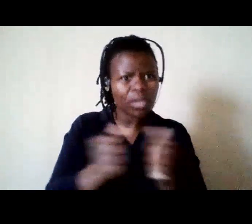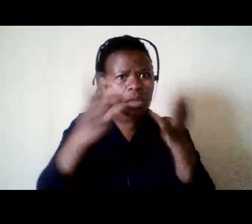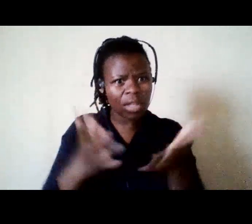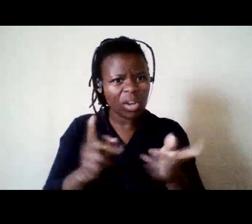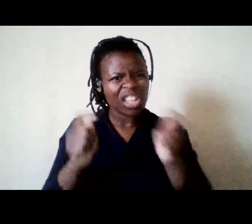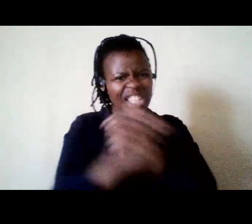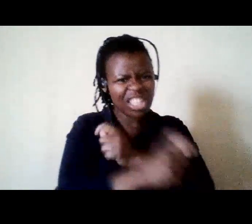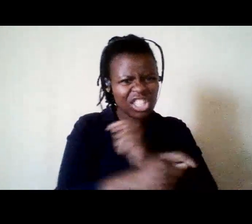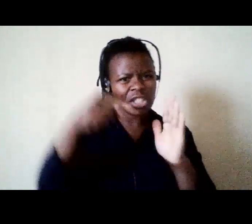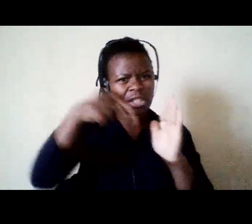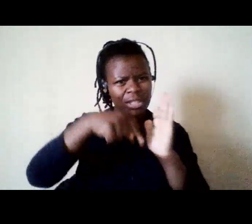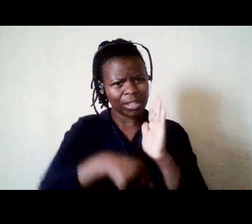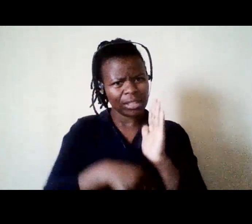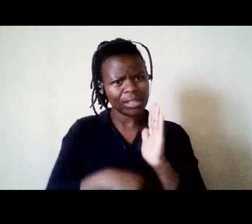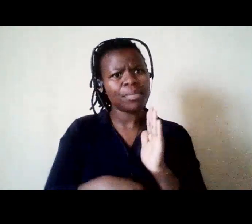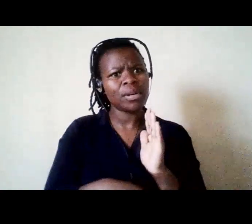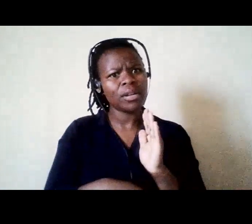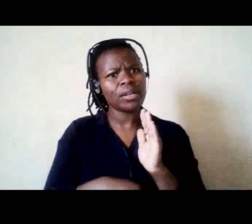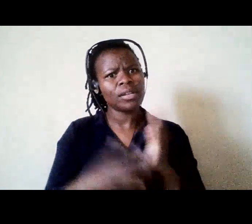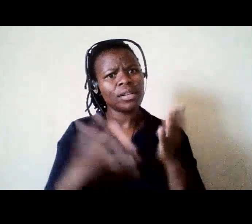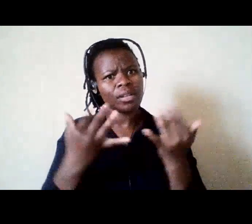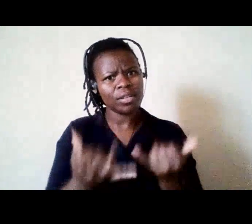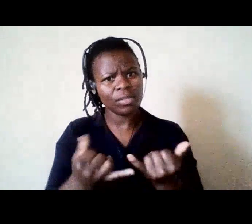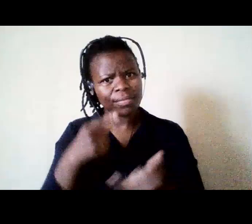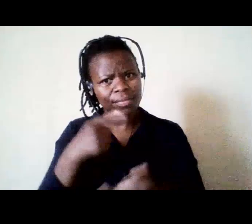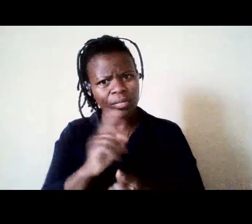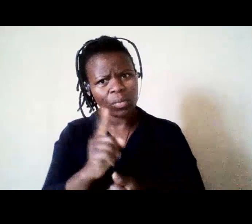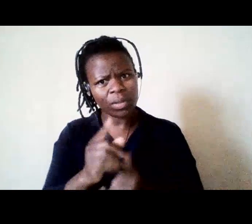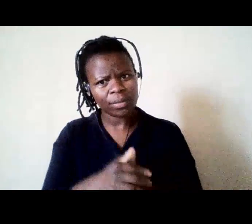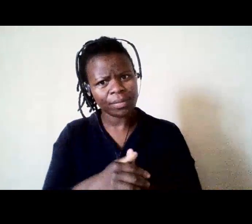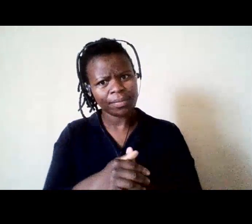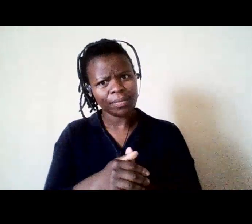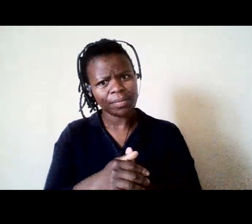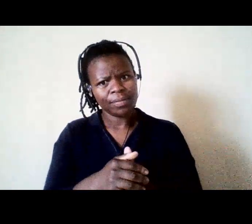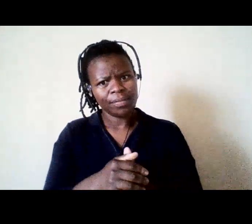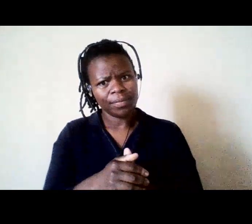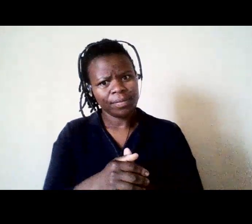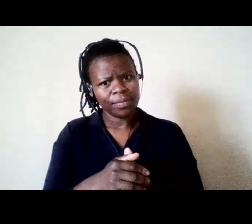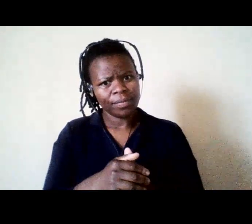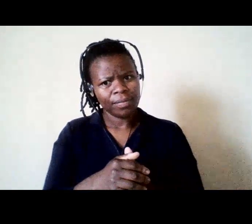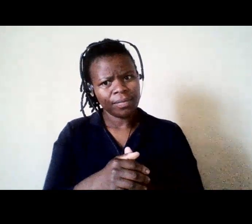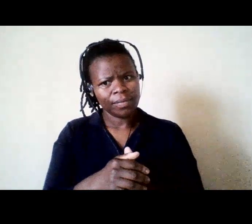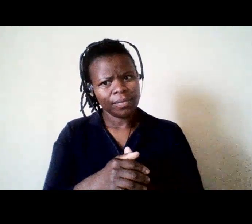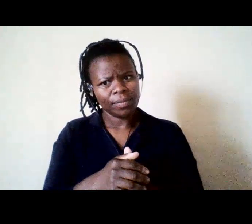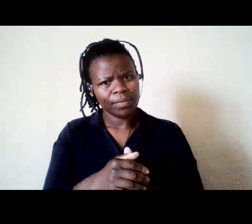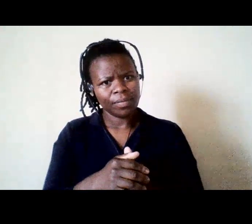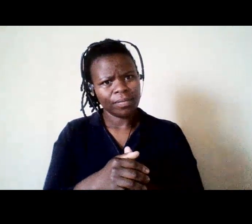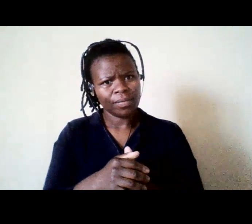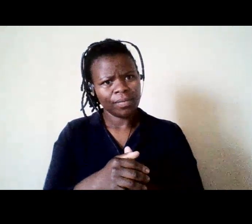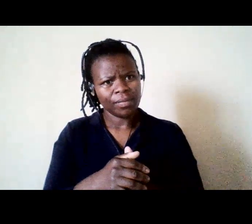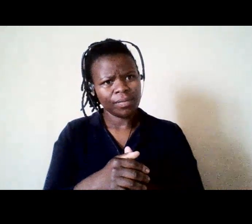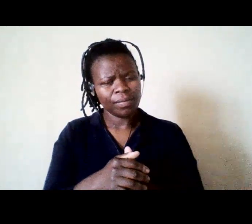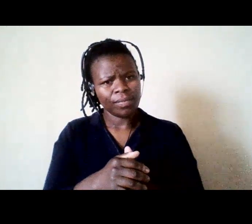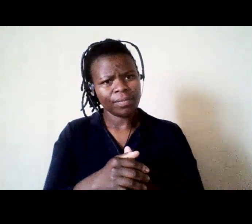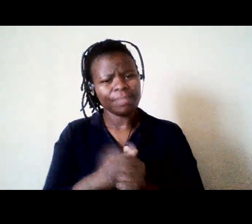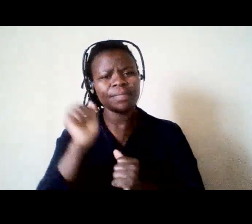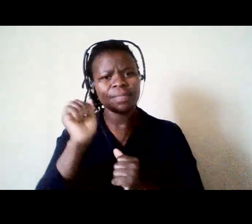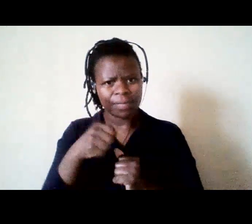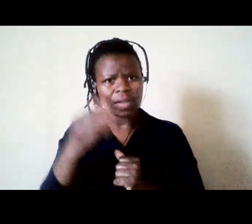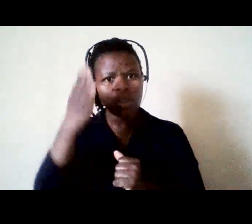inequalities? This is how Brian's tones. I know awareness can challenge stereotypes,